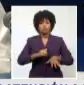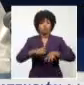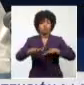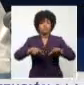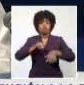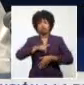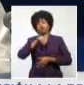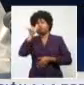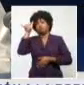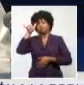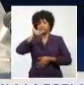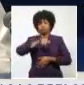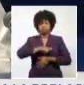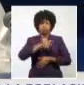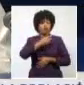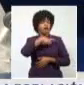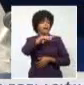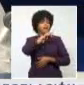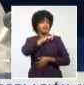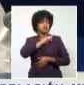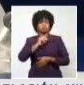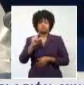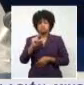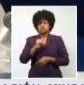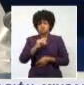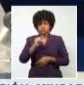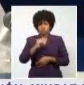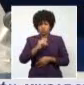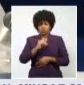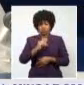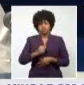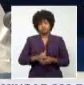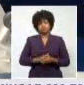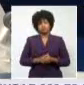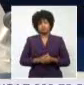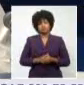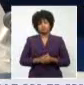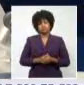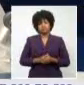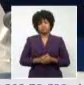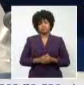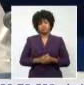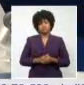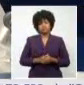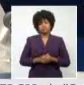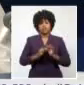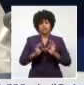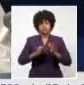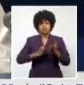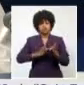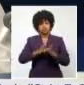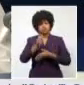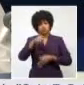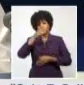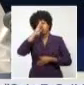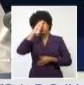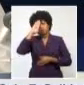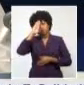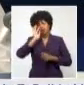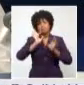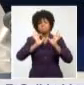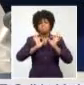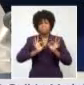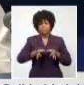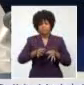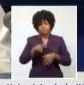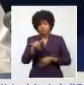Migratory movements yesterday were minimal, and today so we have the number of visitors remains the same with